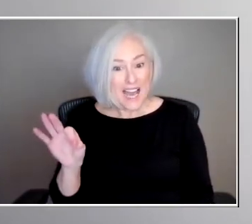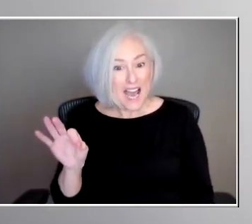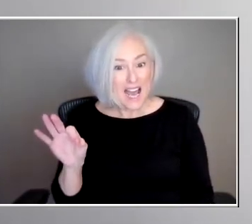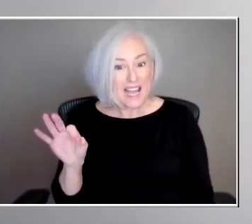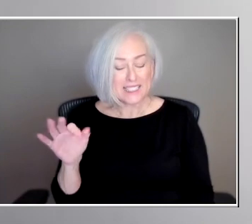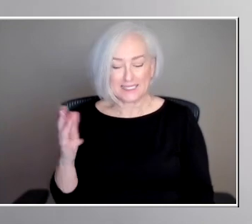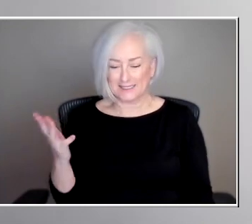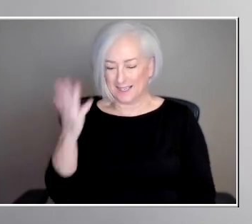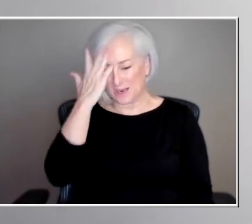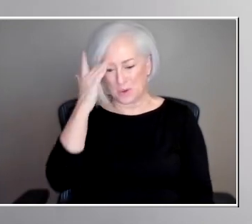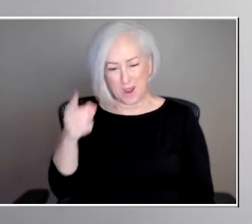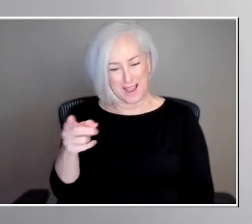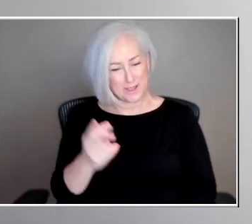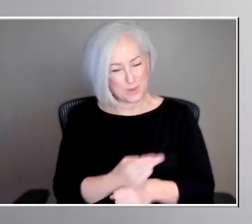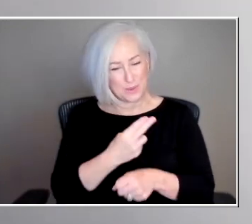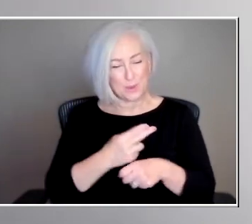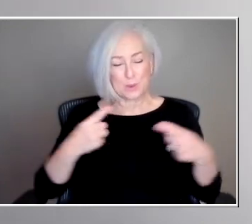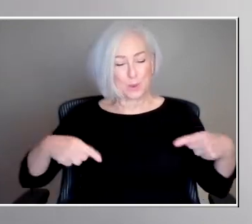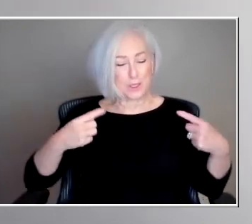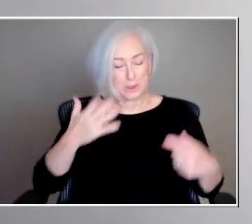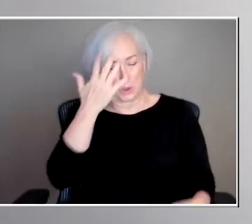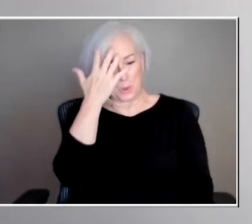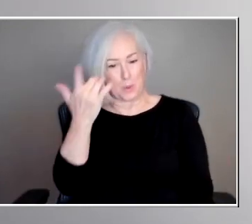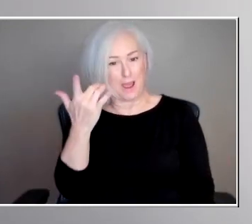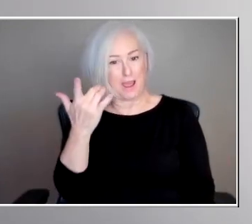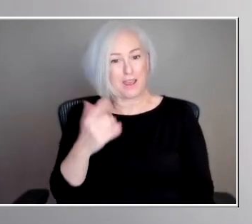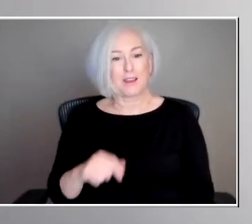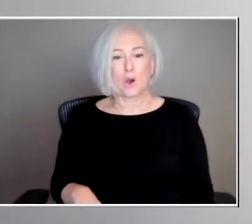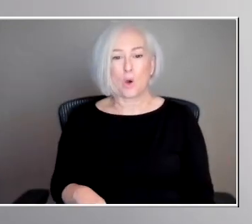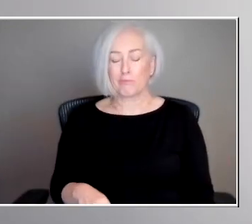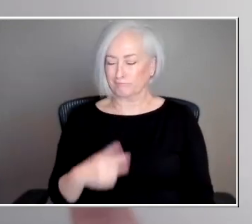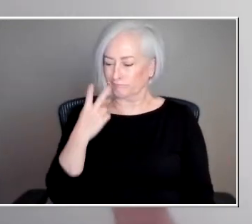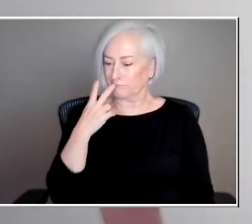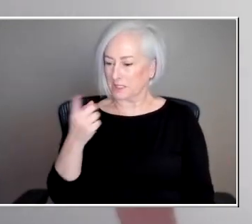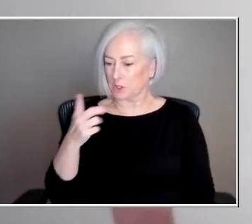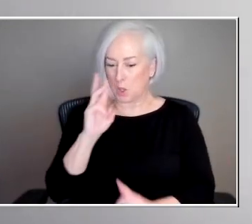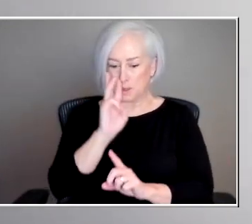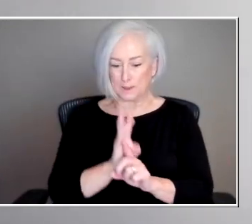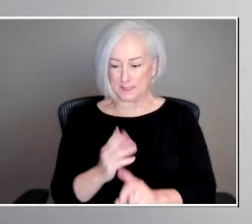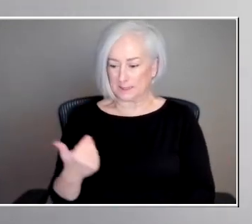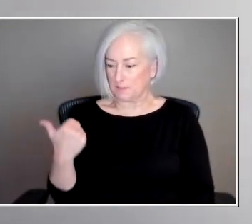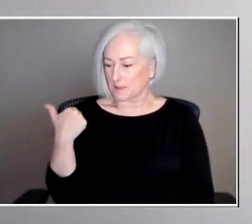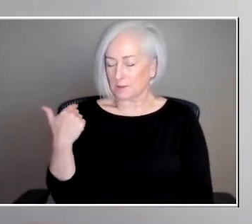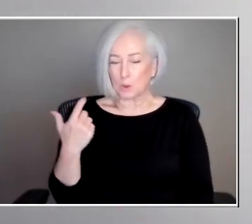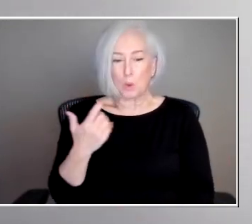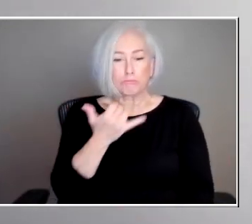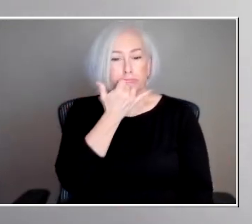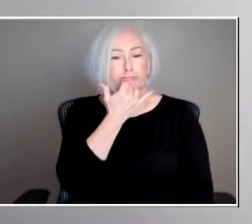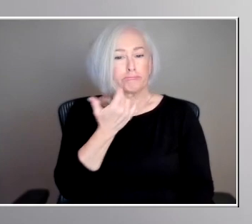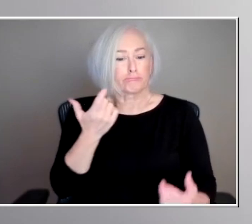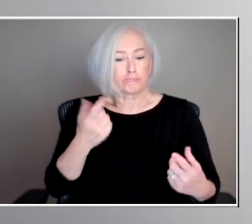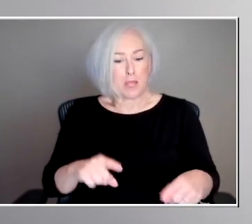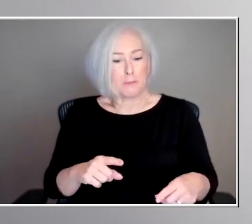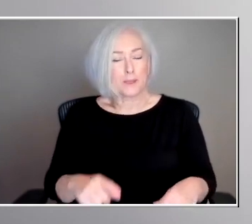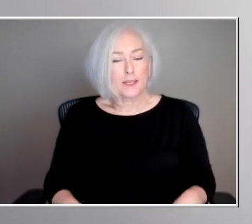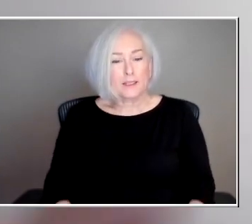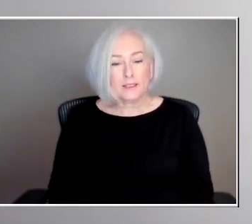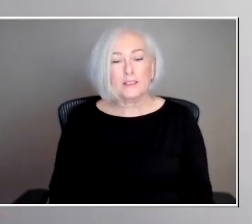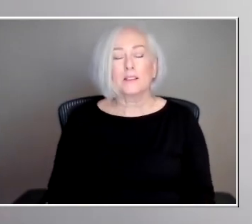time and say, why are you using a wheelchair? Or, I saw you 6 months ago, what's going on now? And kind of having to